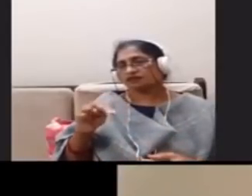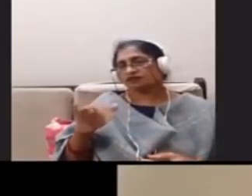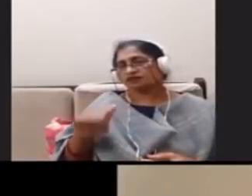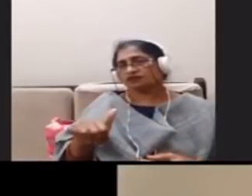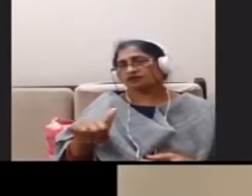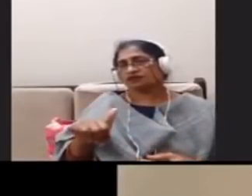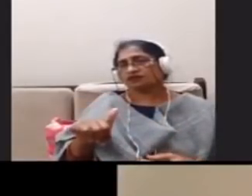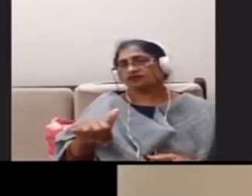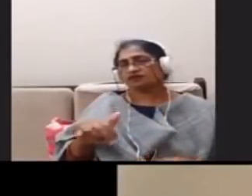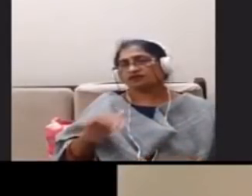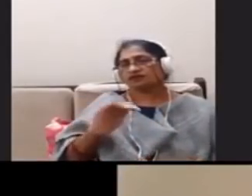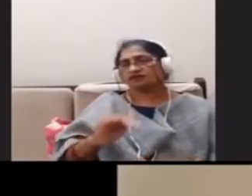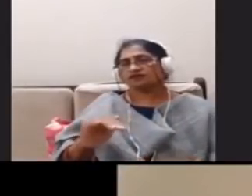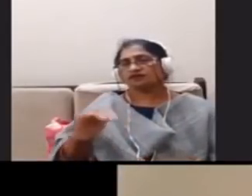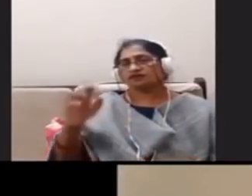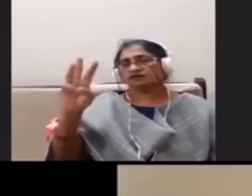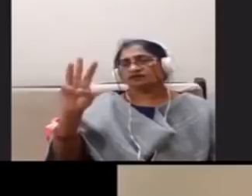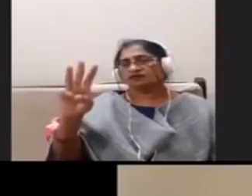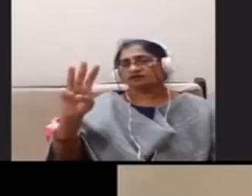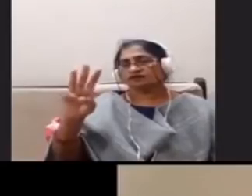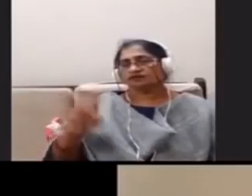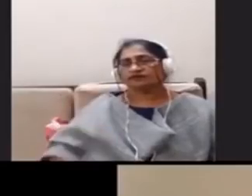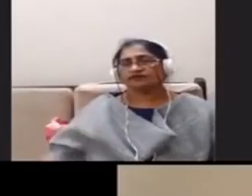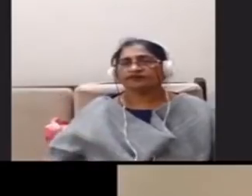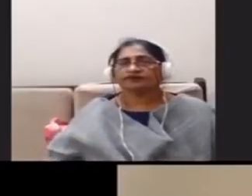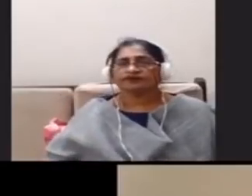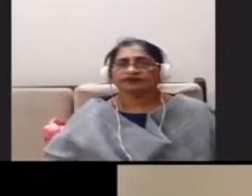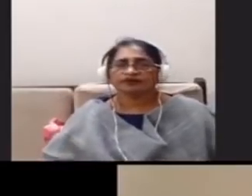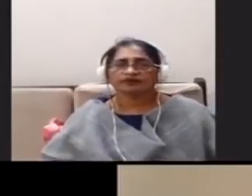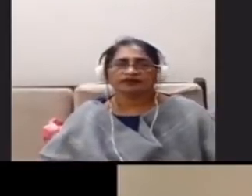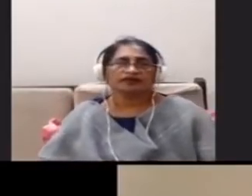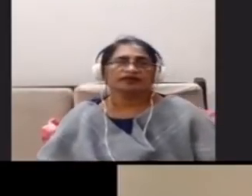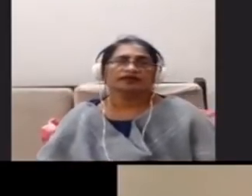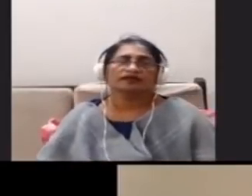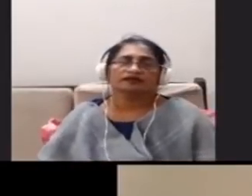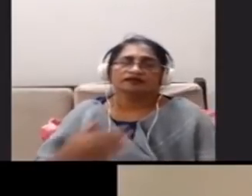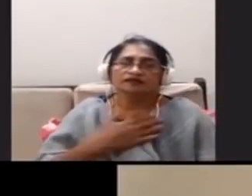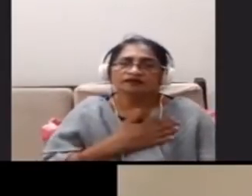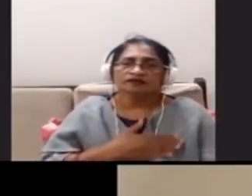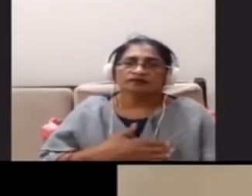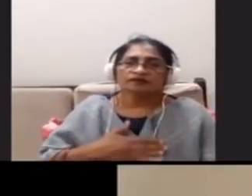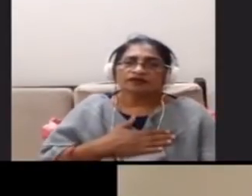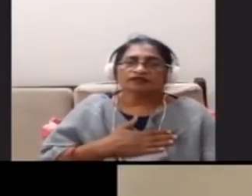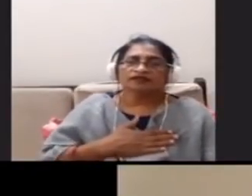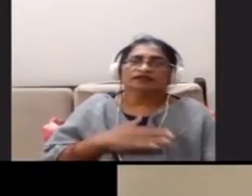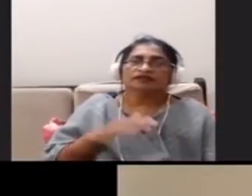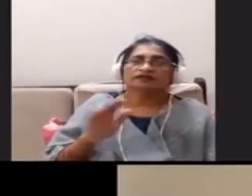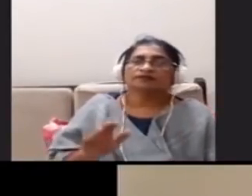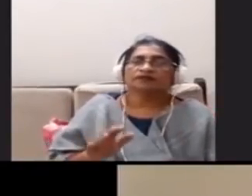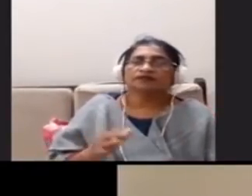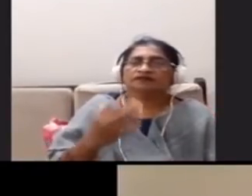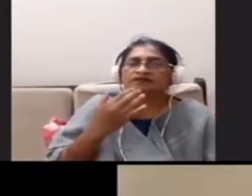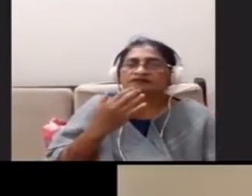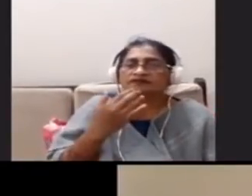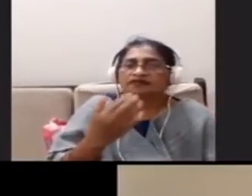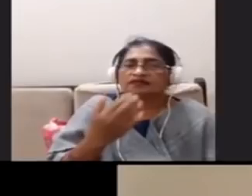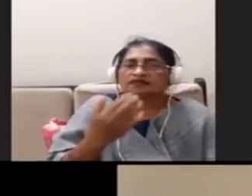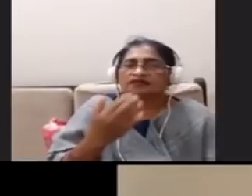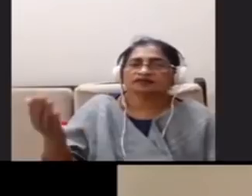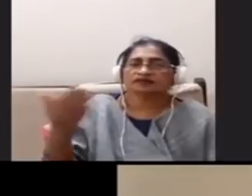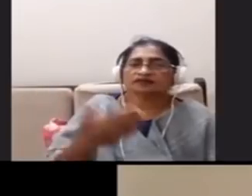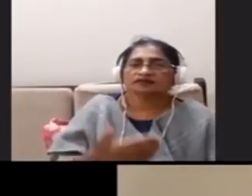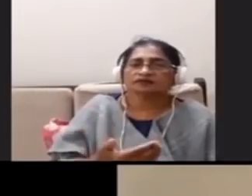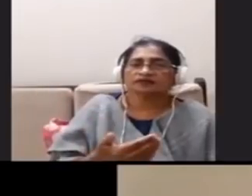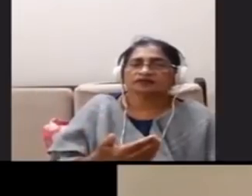children. Tony, Mr. Trembley, it's such a pleasure to have you today. Thank you so, so much for joining. You know, I was